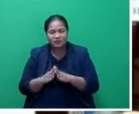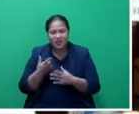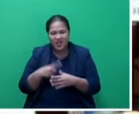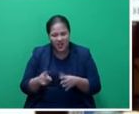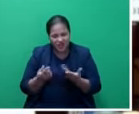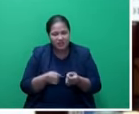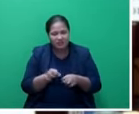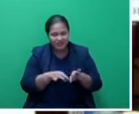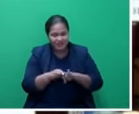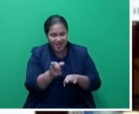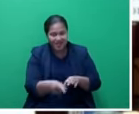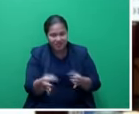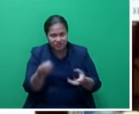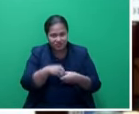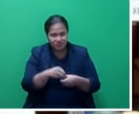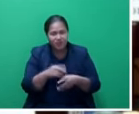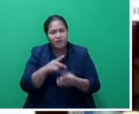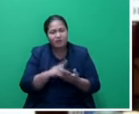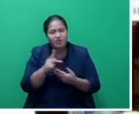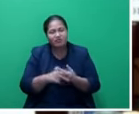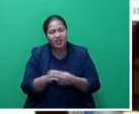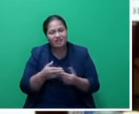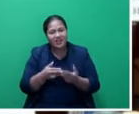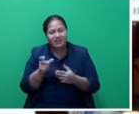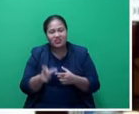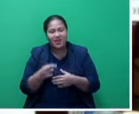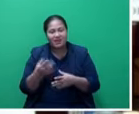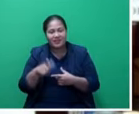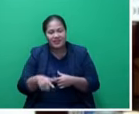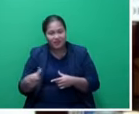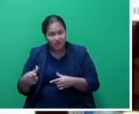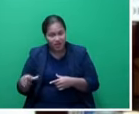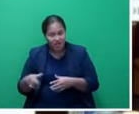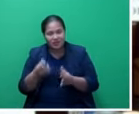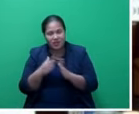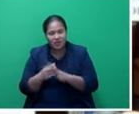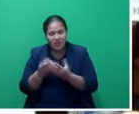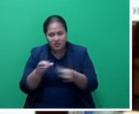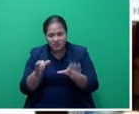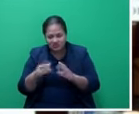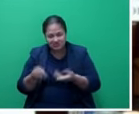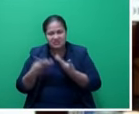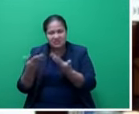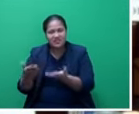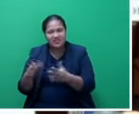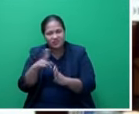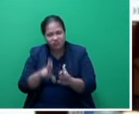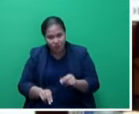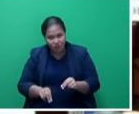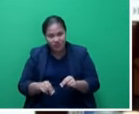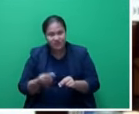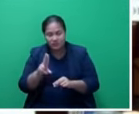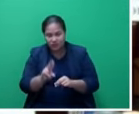has been engaged as the project manager by the Levuka Town Council. The architect has submitted the drawings to the council, which was